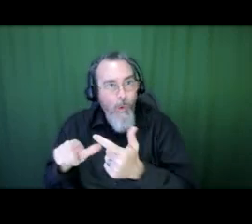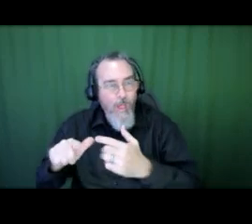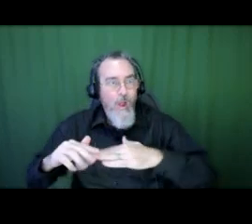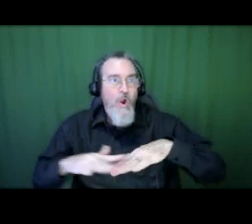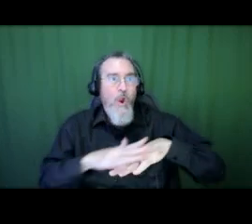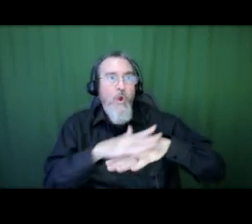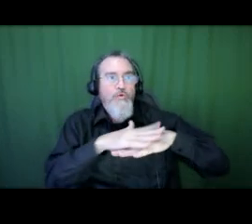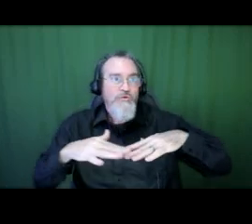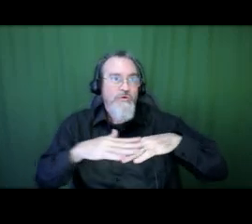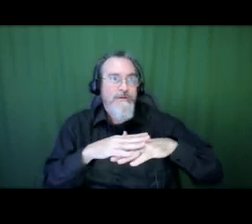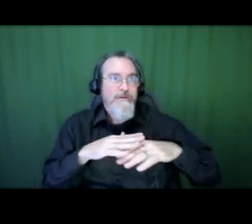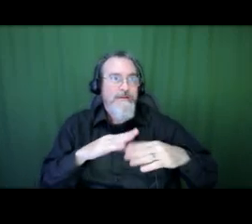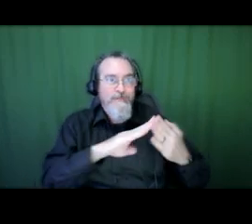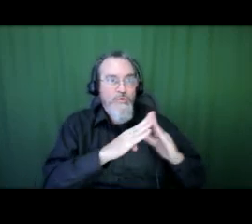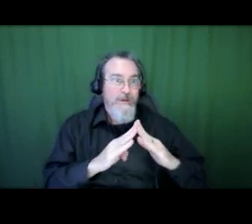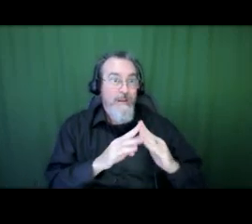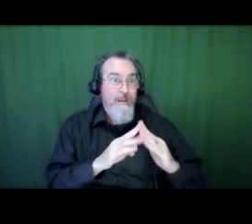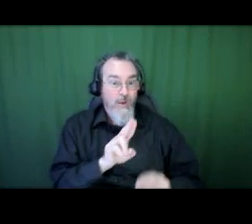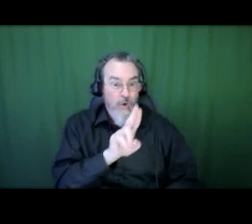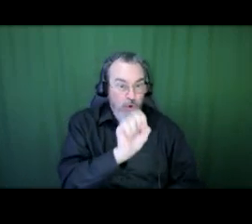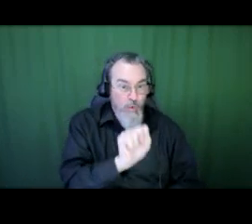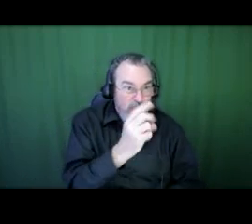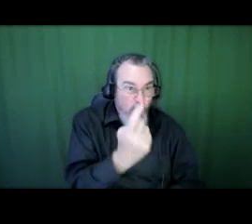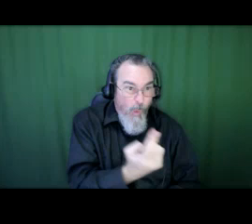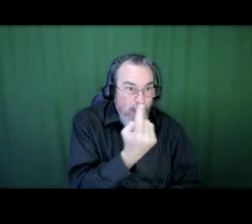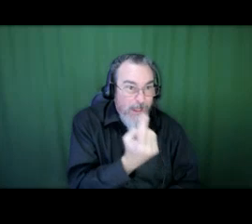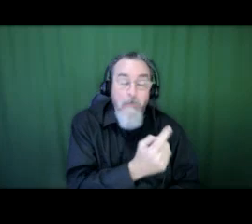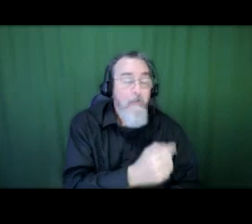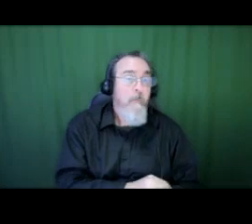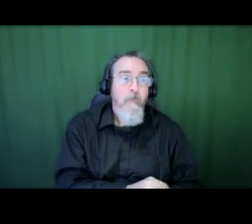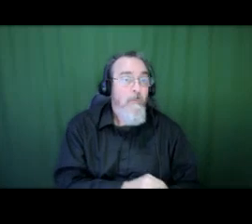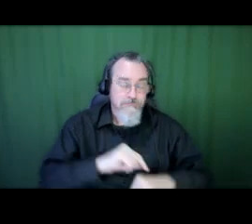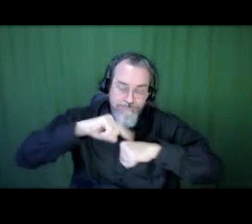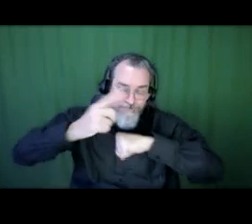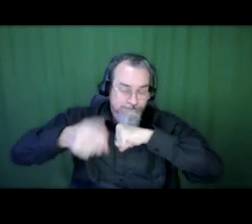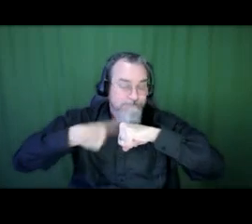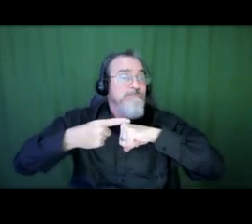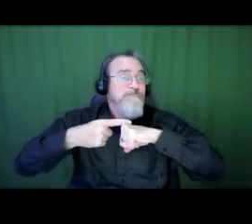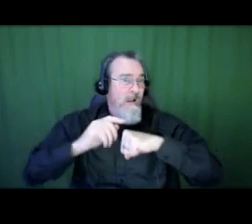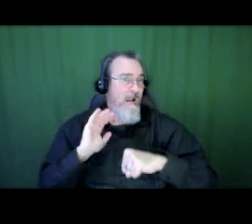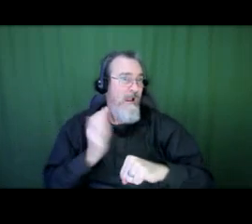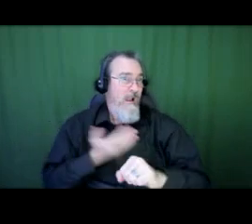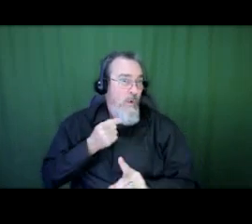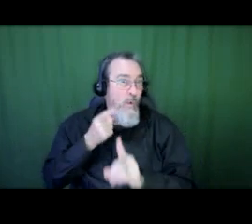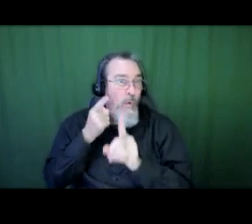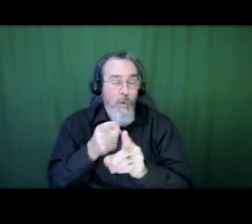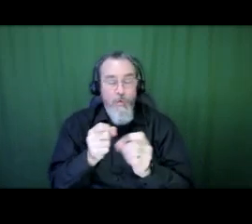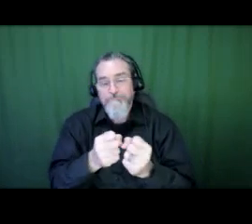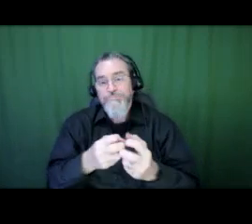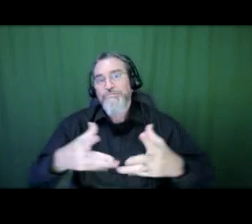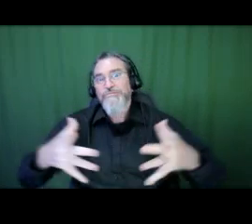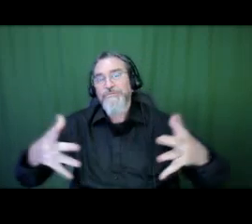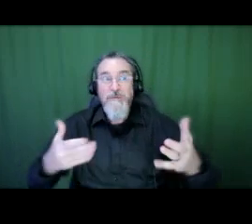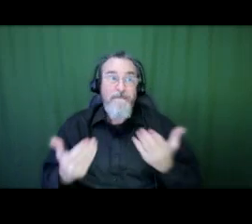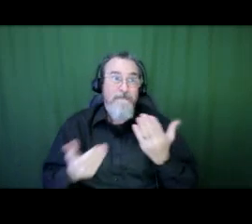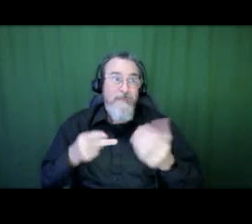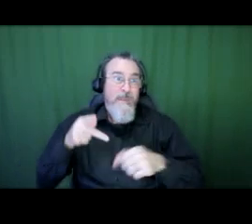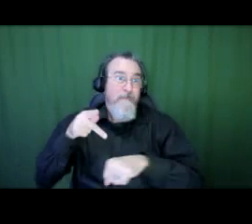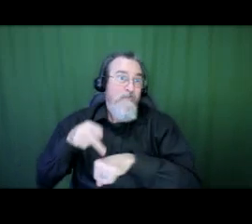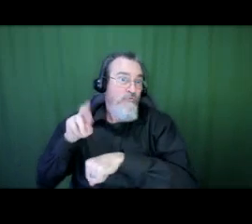global level. We do seek to be able to expand this into other territories, possibly Puerto Rico. We're looking